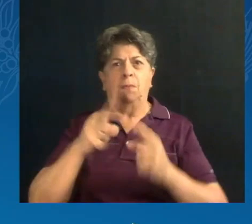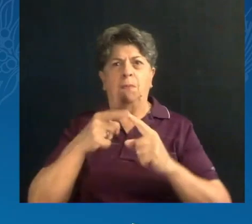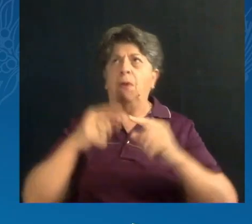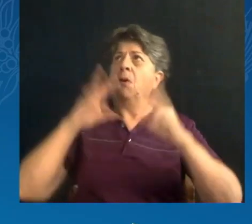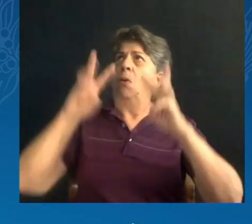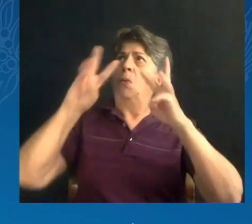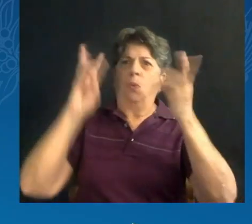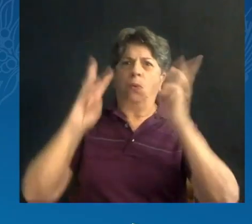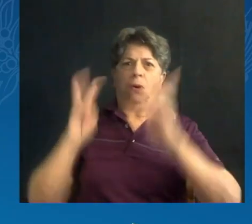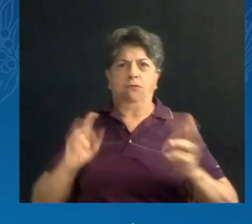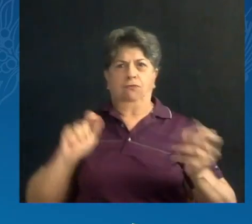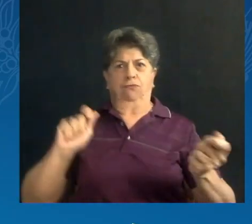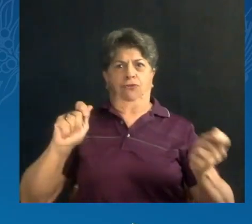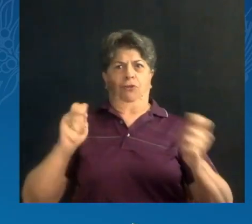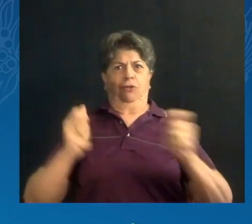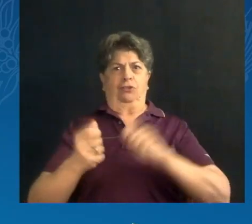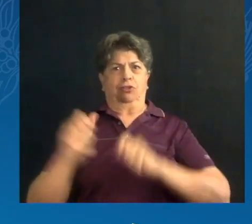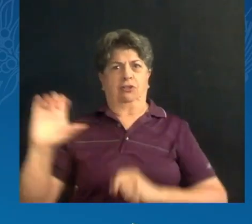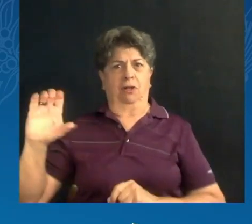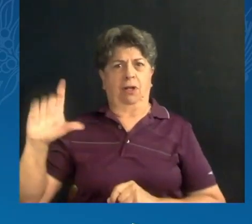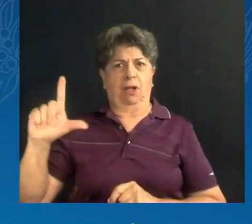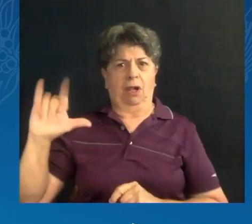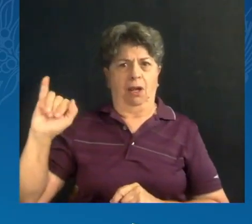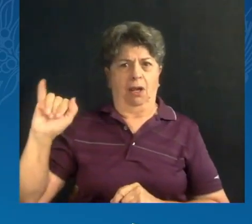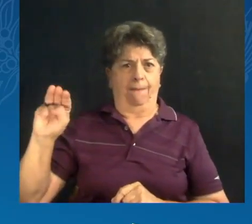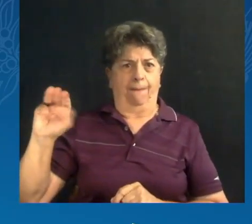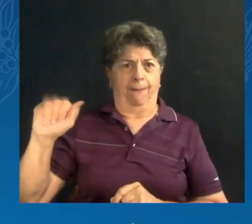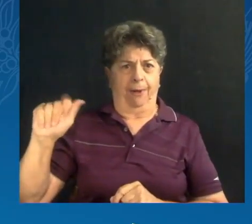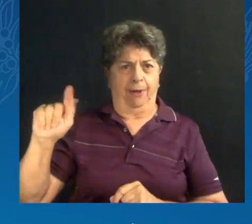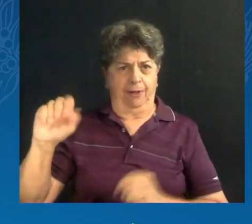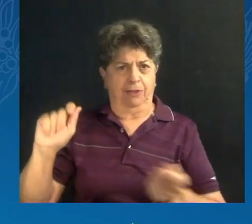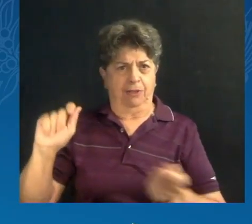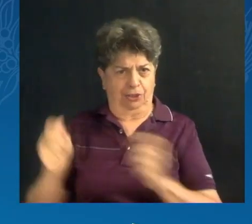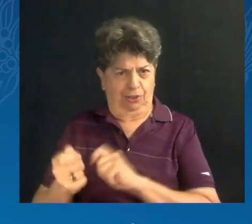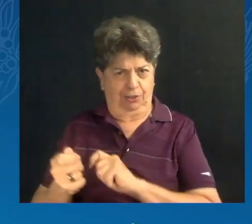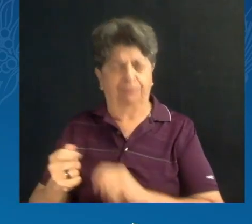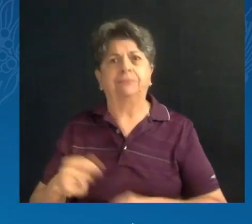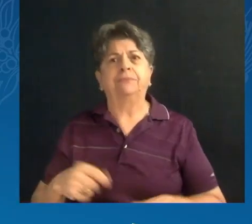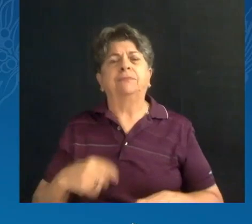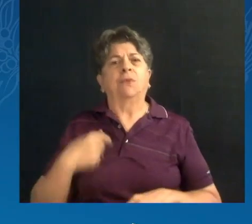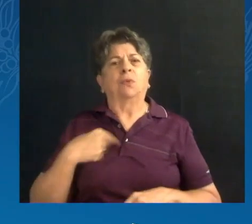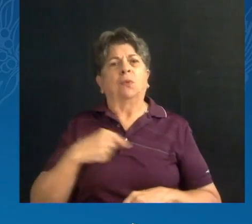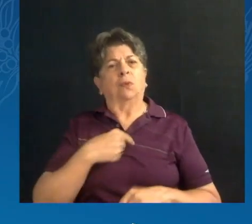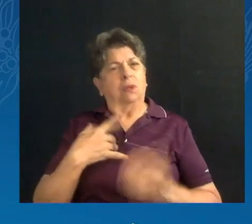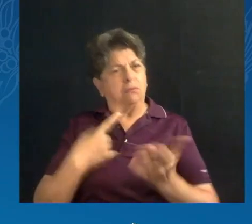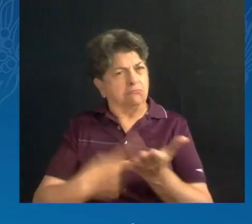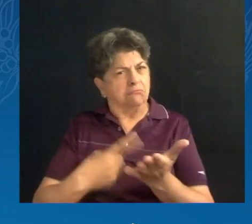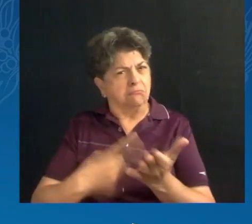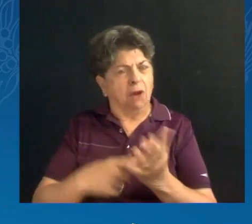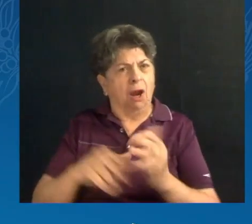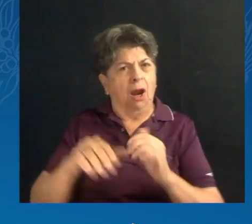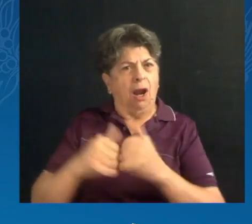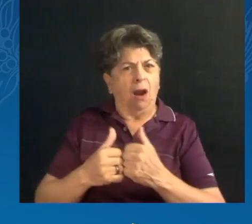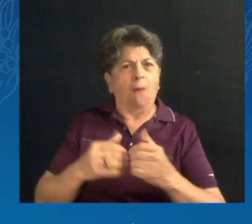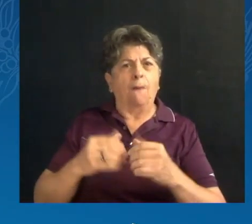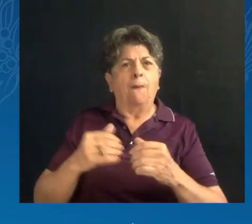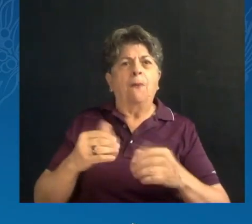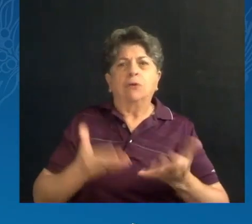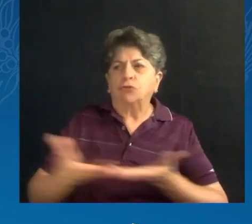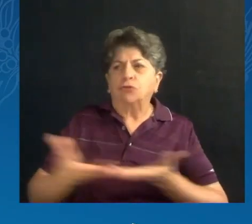logistics. I am very glad that U.S. commitment to supporting us and our economic, diversifying our